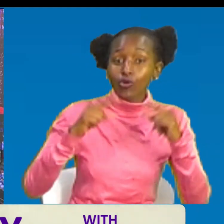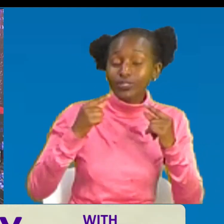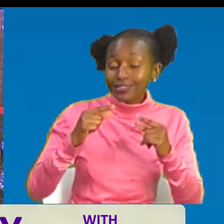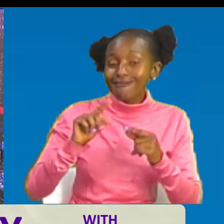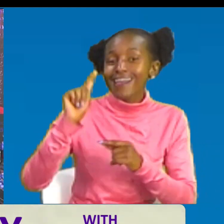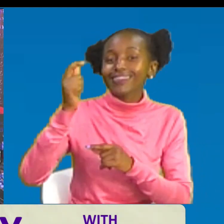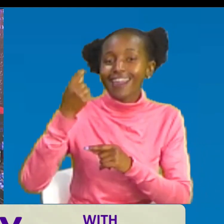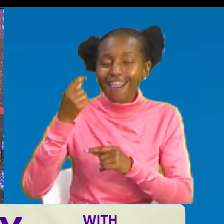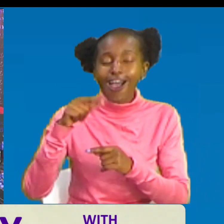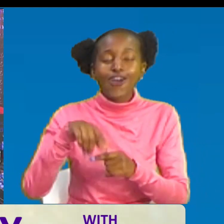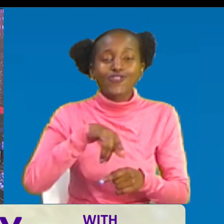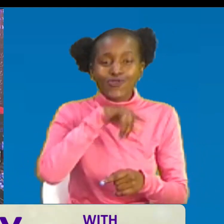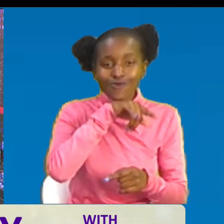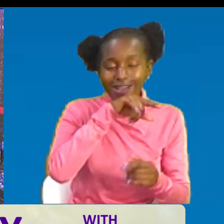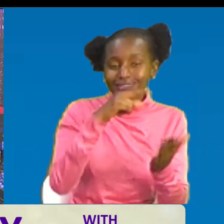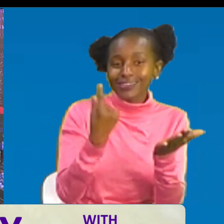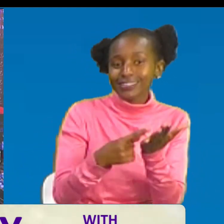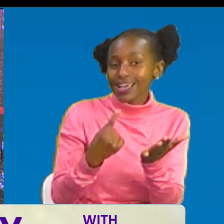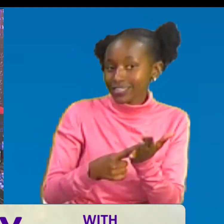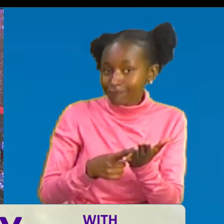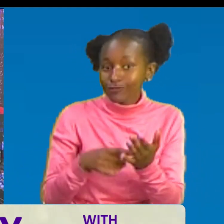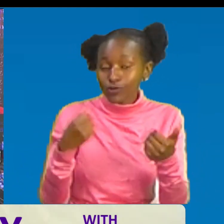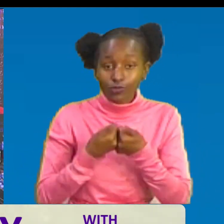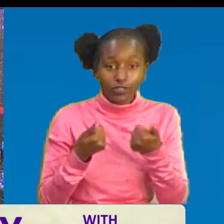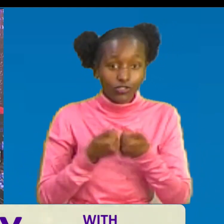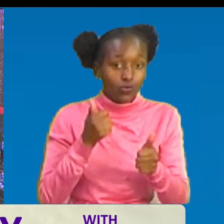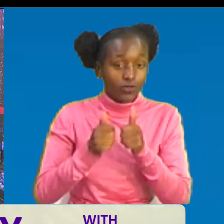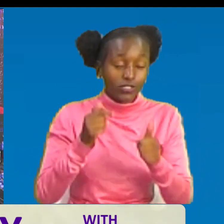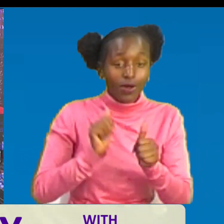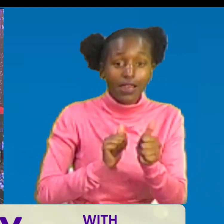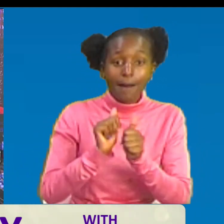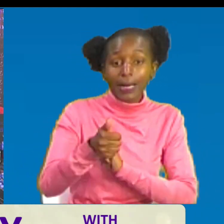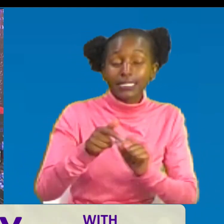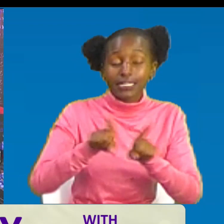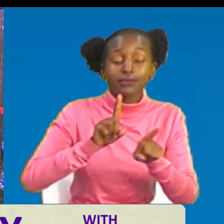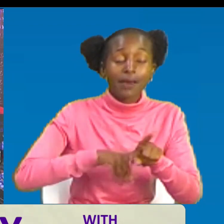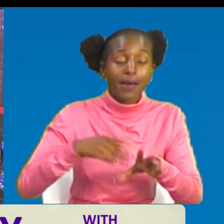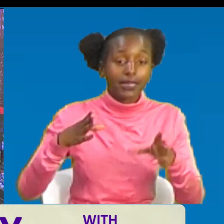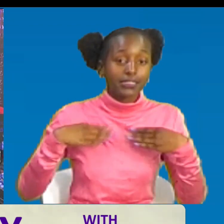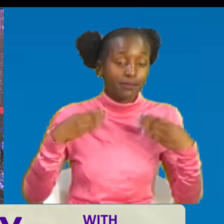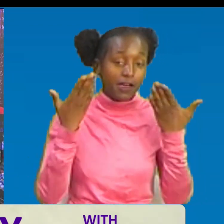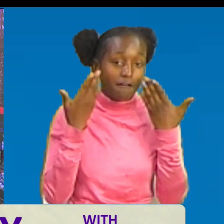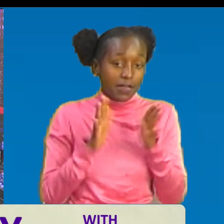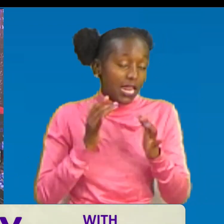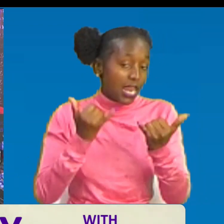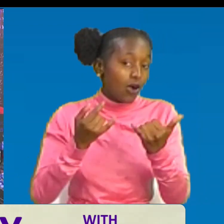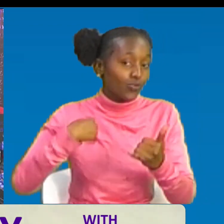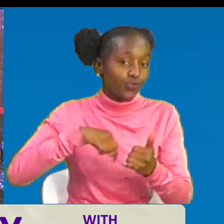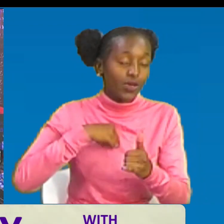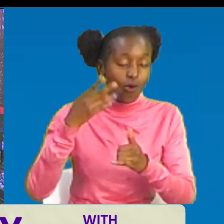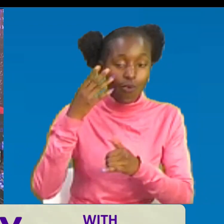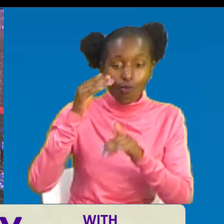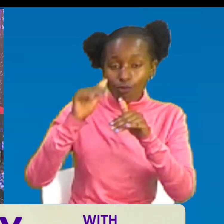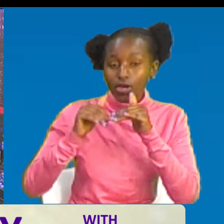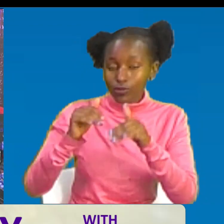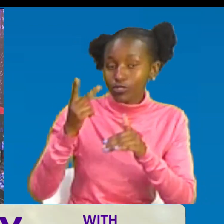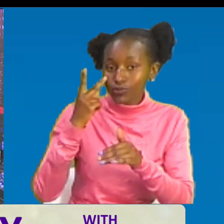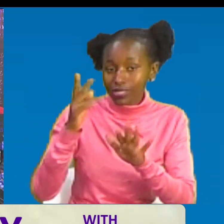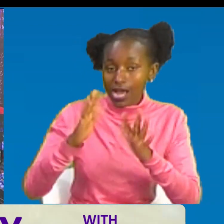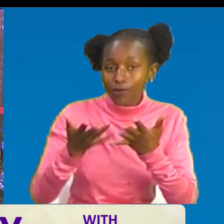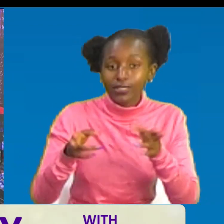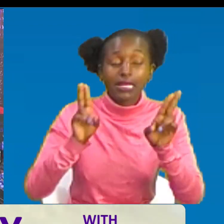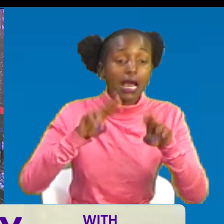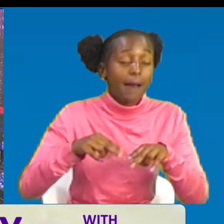and Tanzania. The Afcon 2027 bid that was passed, that was accepted. We are waiting to see how this will pan out. Of